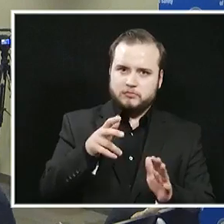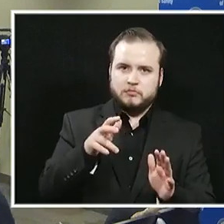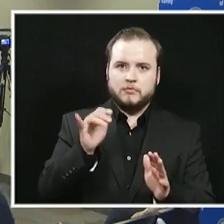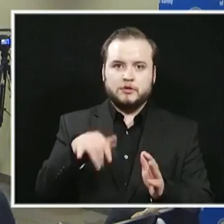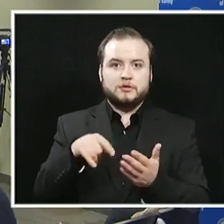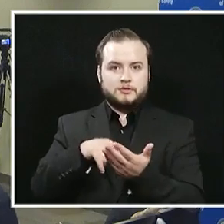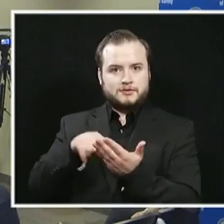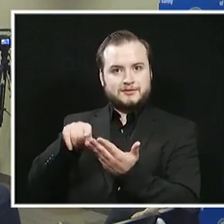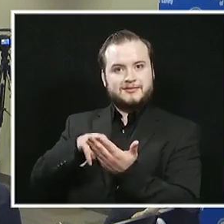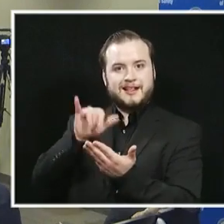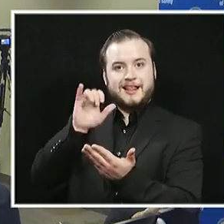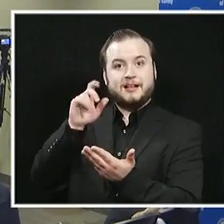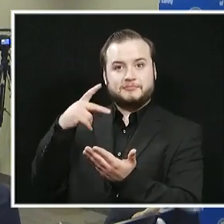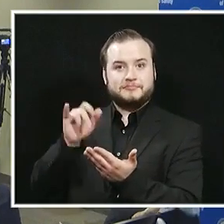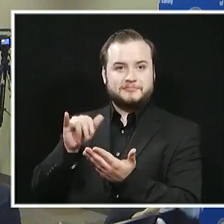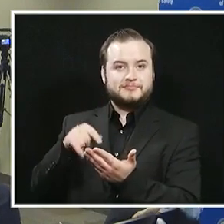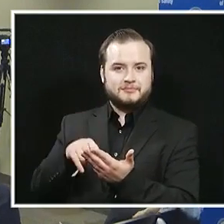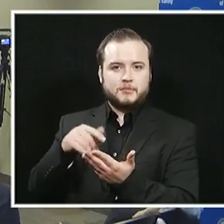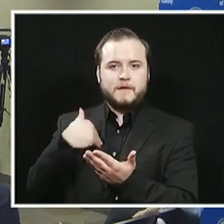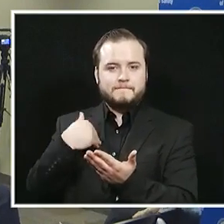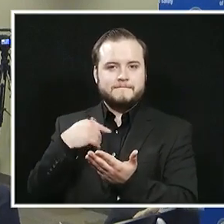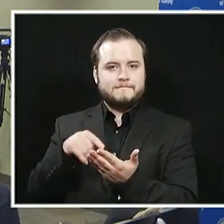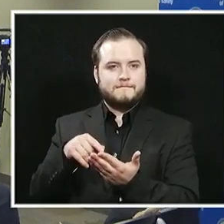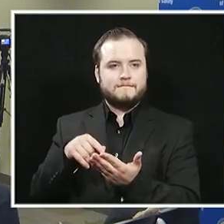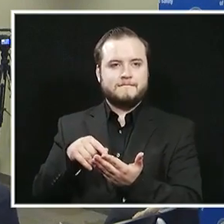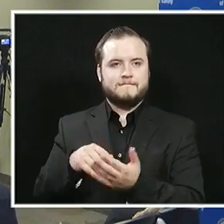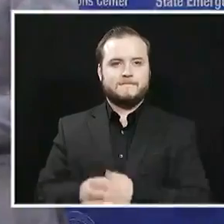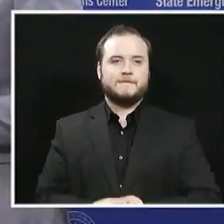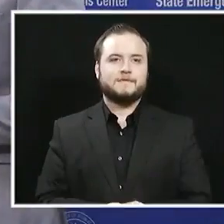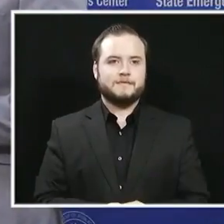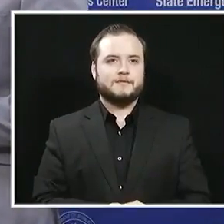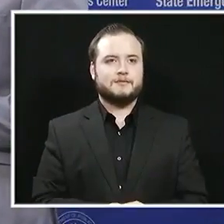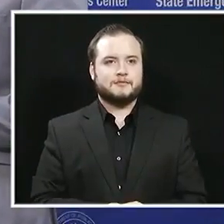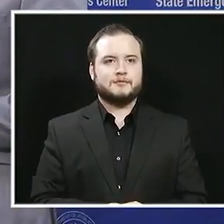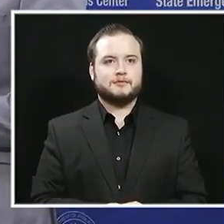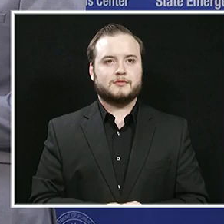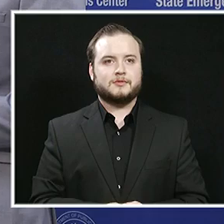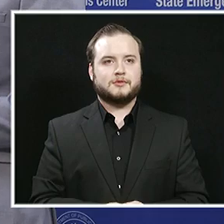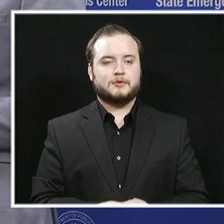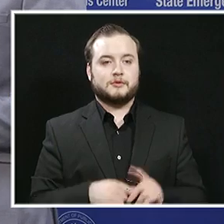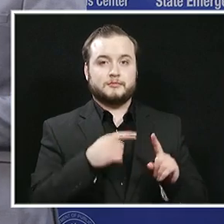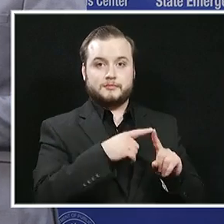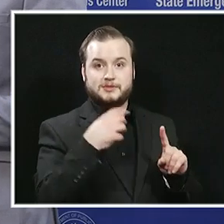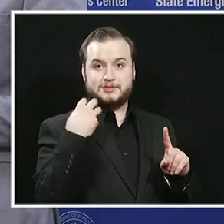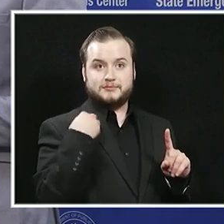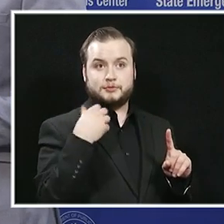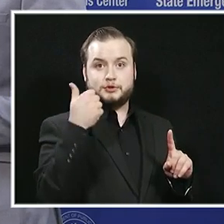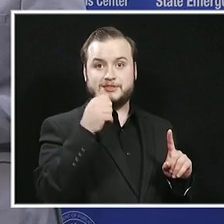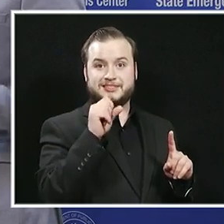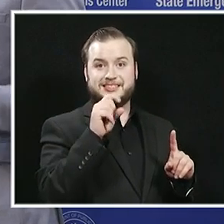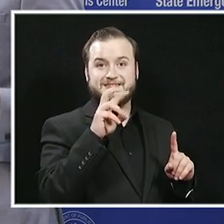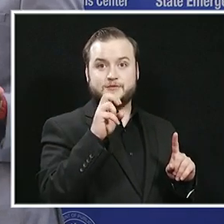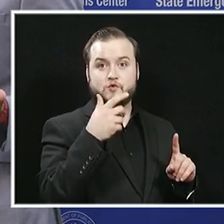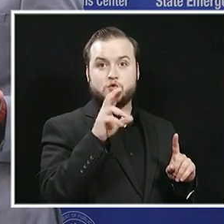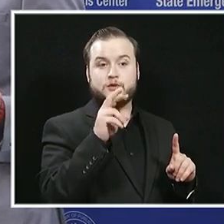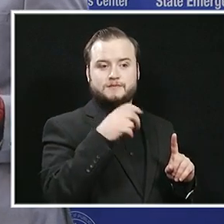situation. Well, I think, first of all, we hope that workers are collaborating with their employers on creating these plans. The best plans that are created